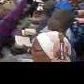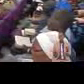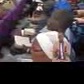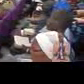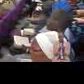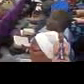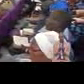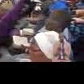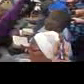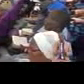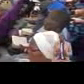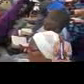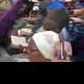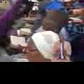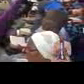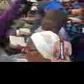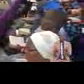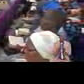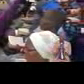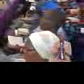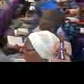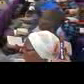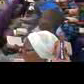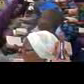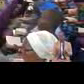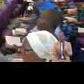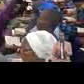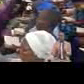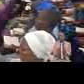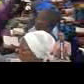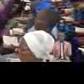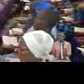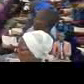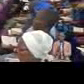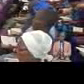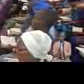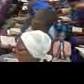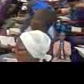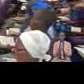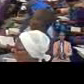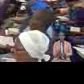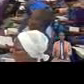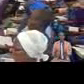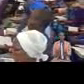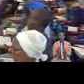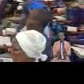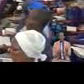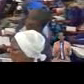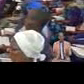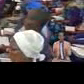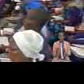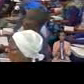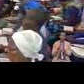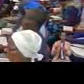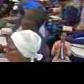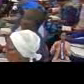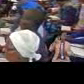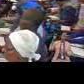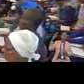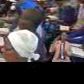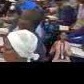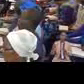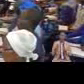honestly. They do it righteously. They do it faithfully. They do it graciously, and they